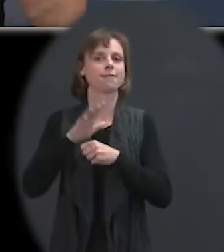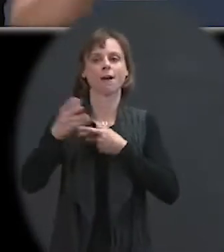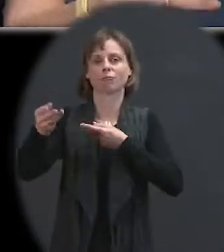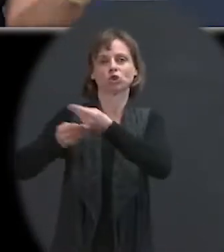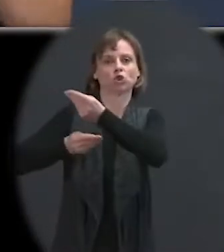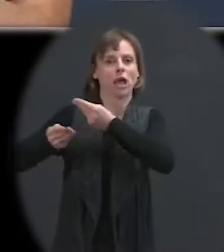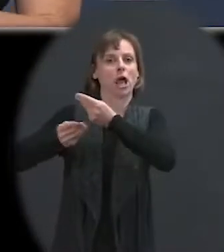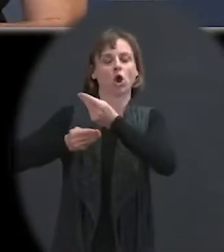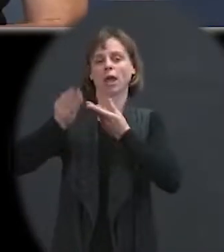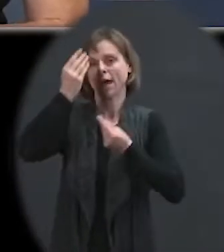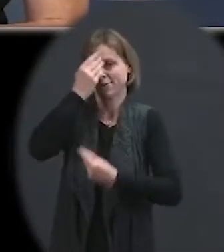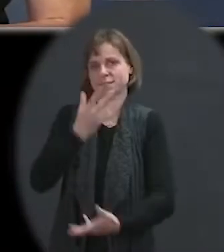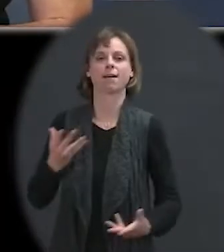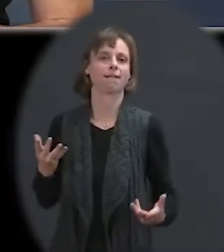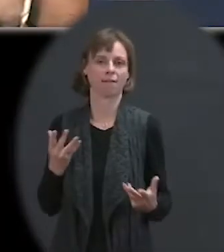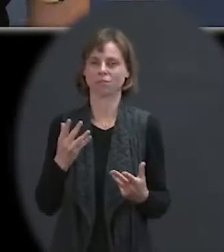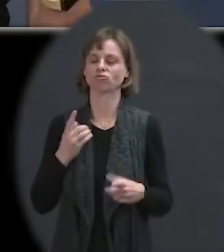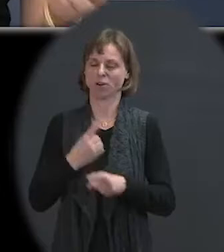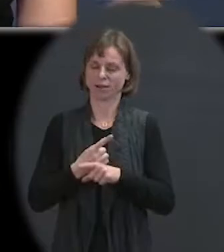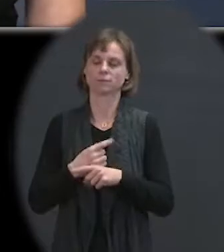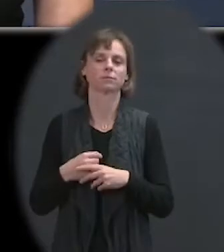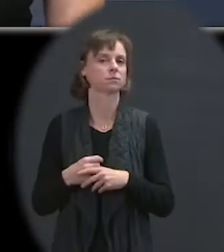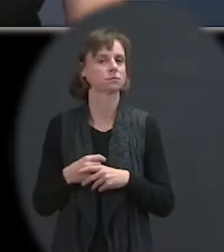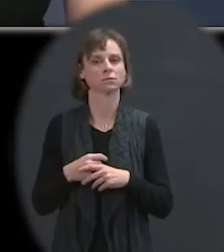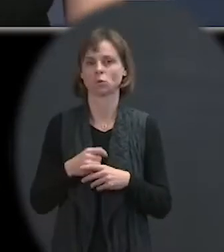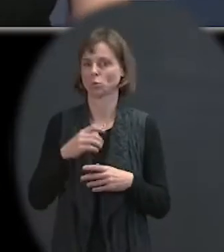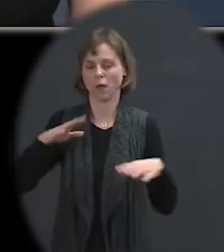data or the base of data that the